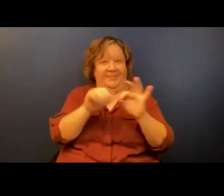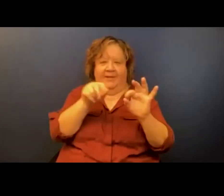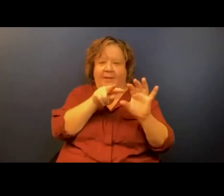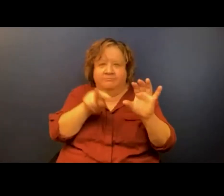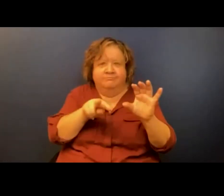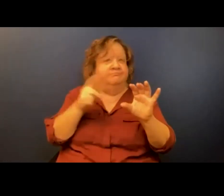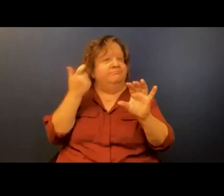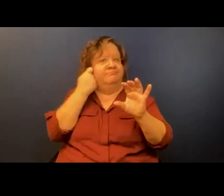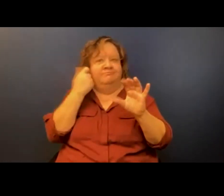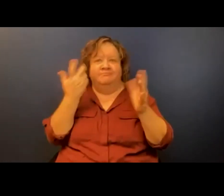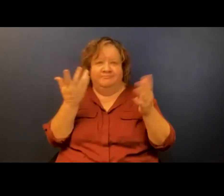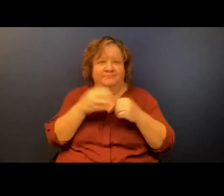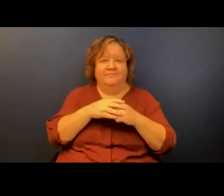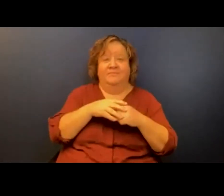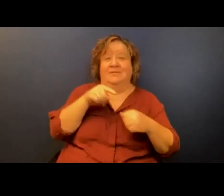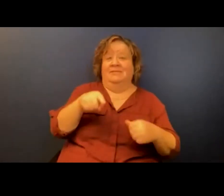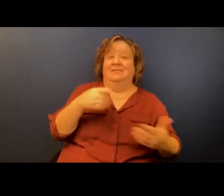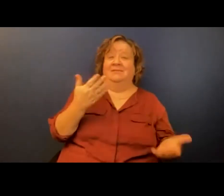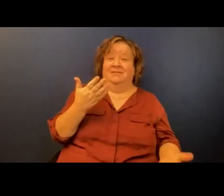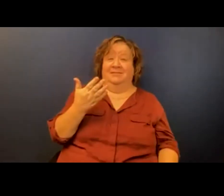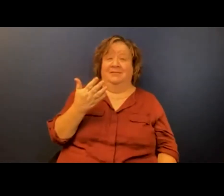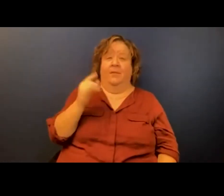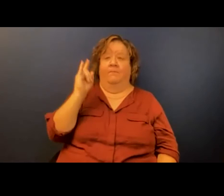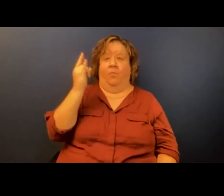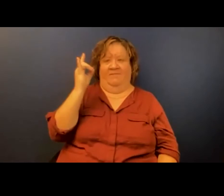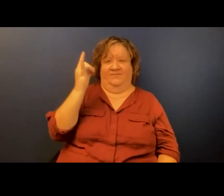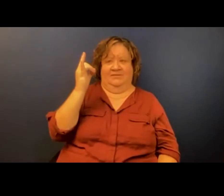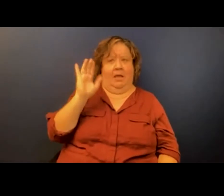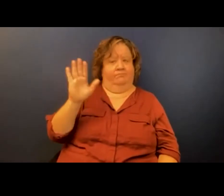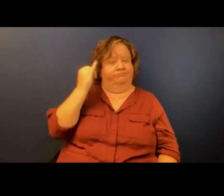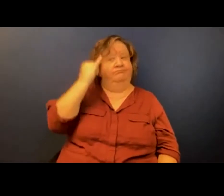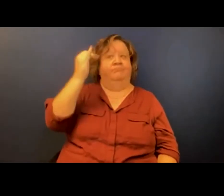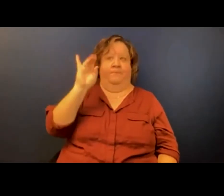and this has really helped us.